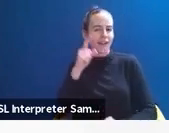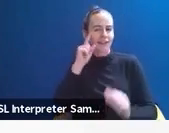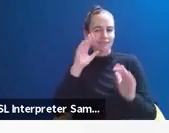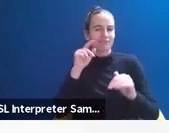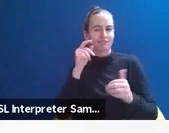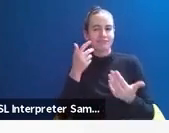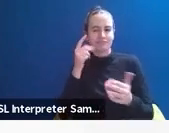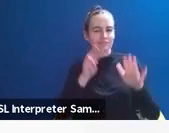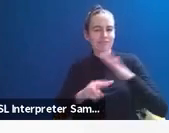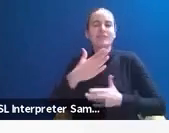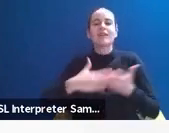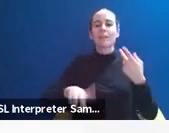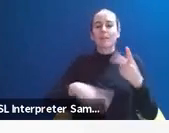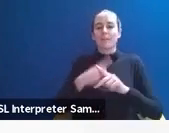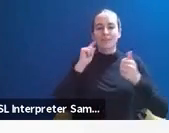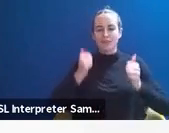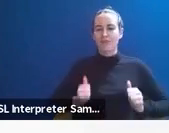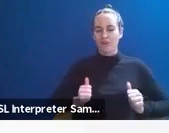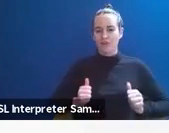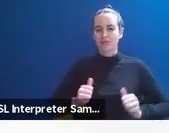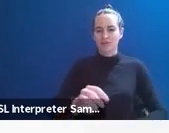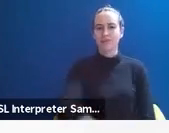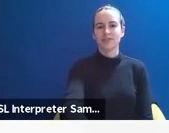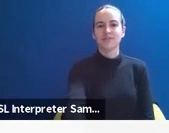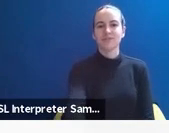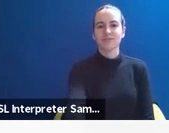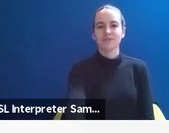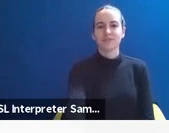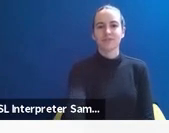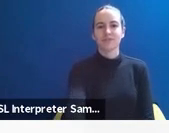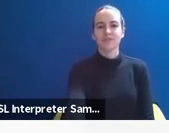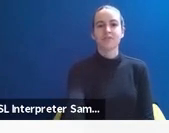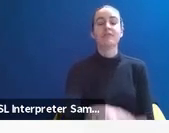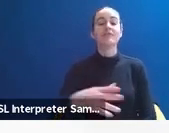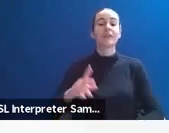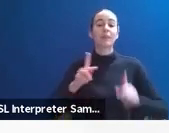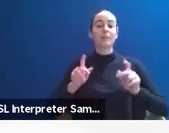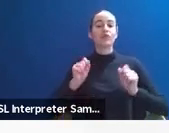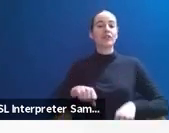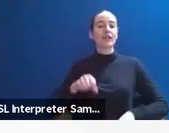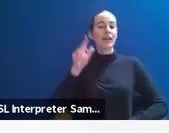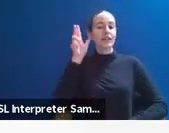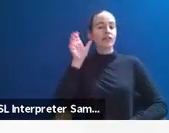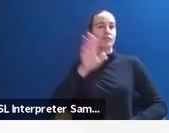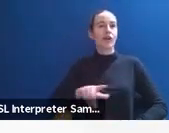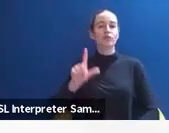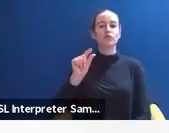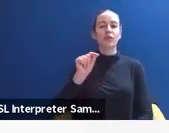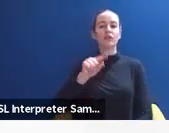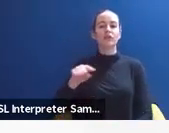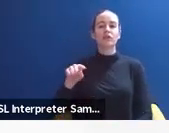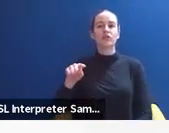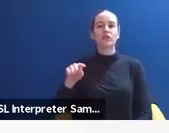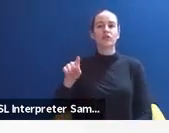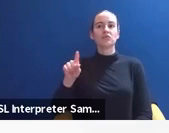higher frequency range above the levels that are critical for speech understanding. So humans can hear from about 20 to 20,000 hertz.